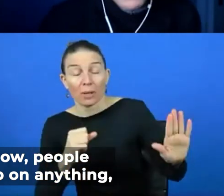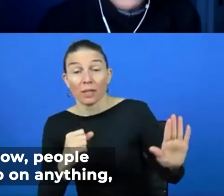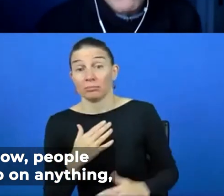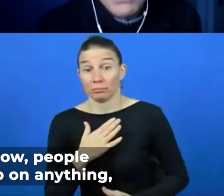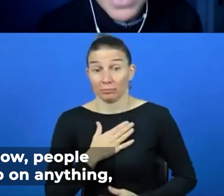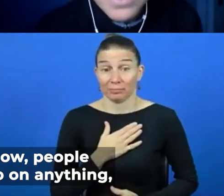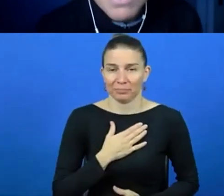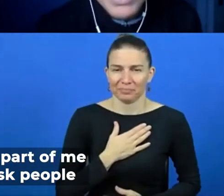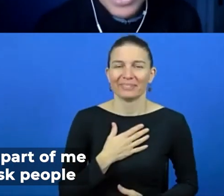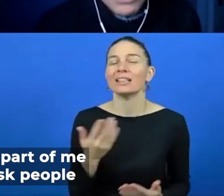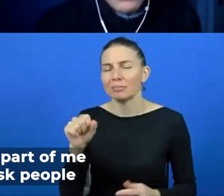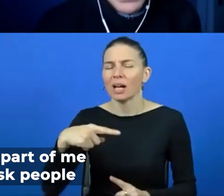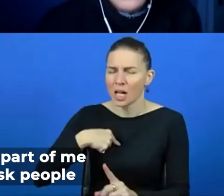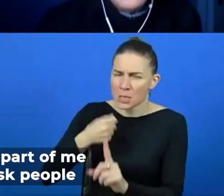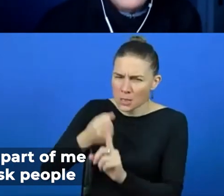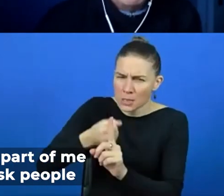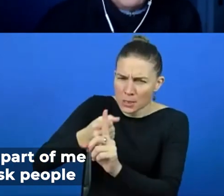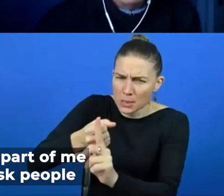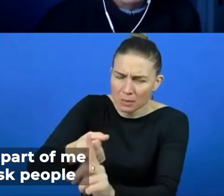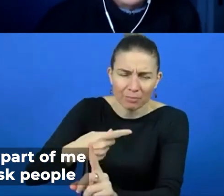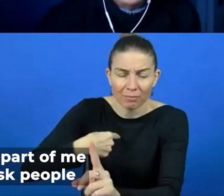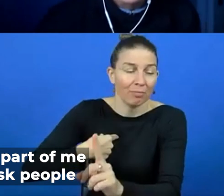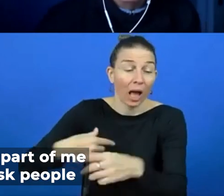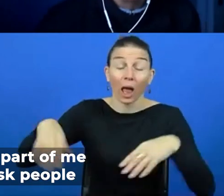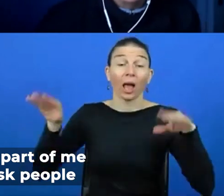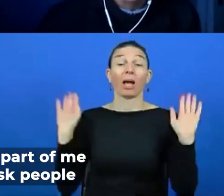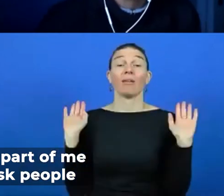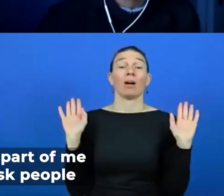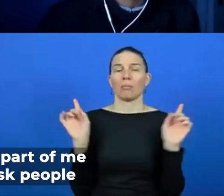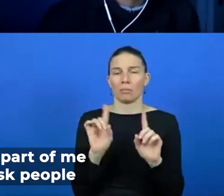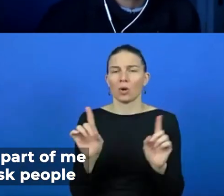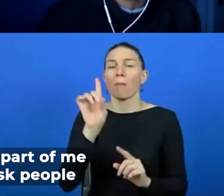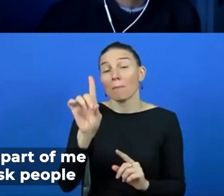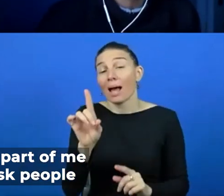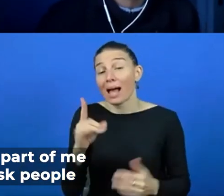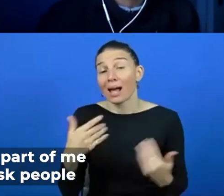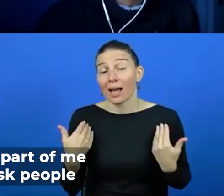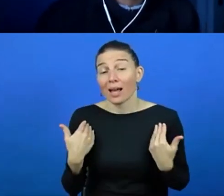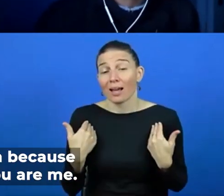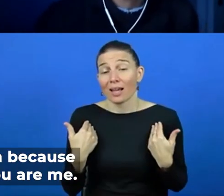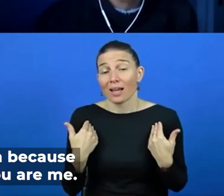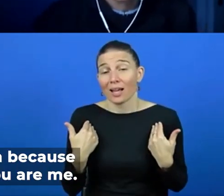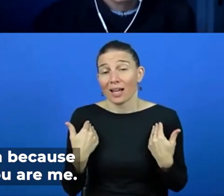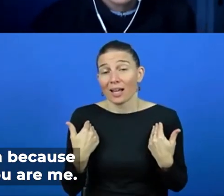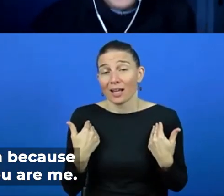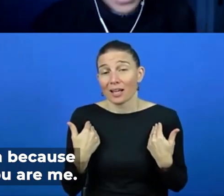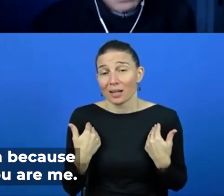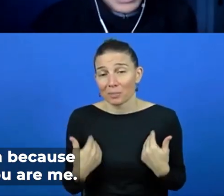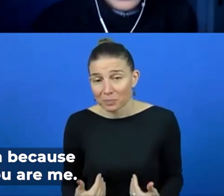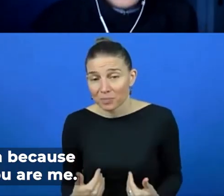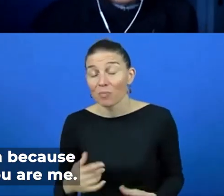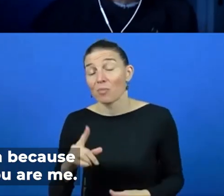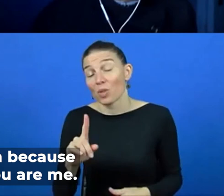people know I don't give up on anything, but you know, the greatest part of me is I genuinely ask people to see who I